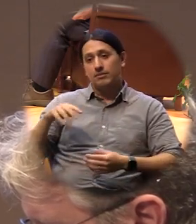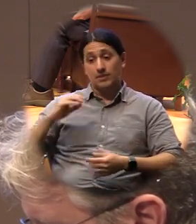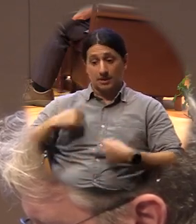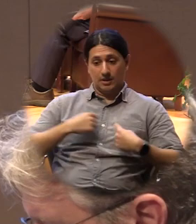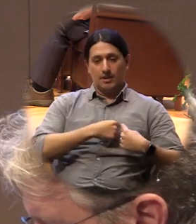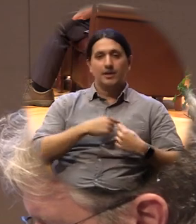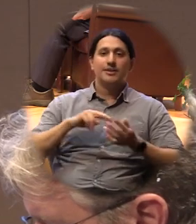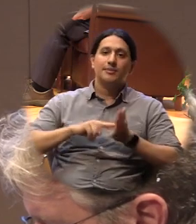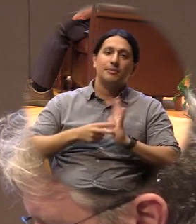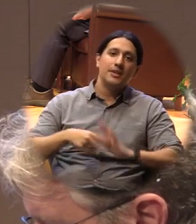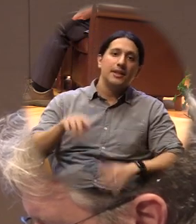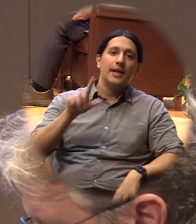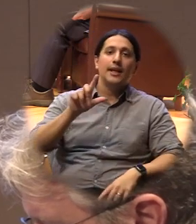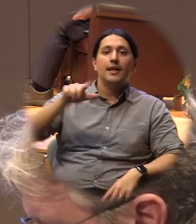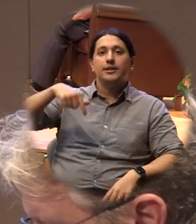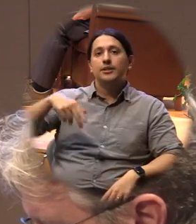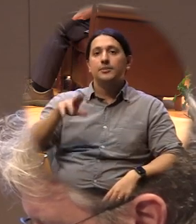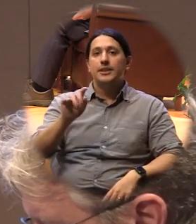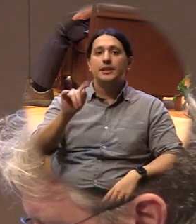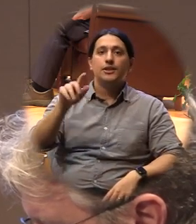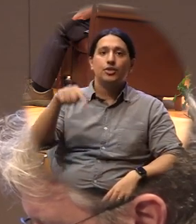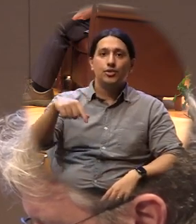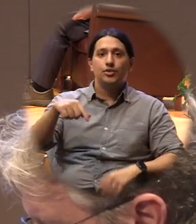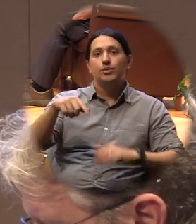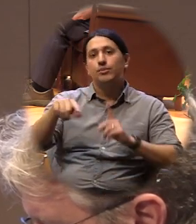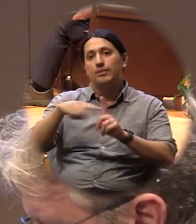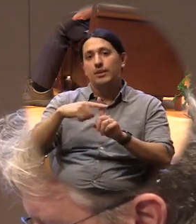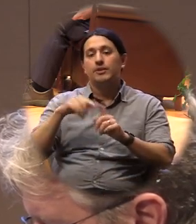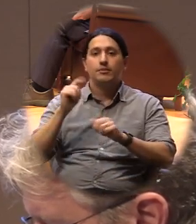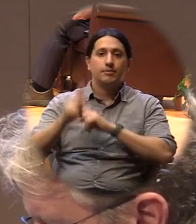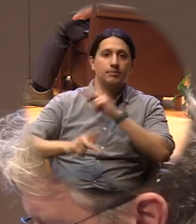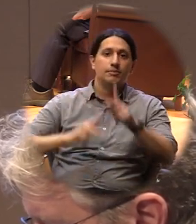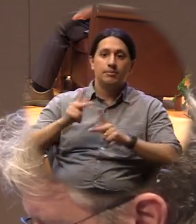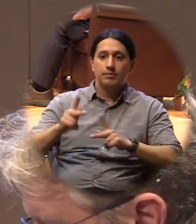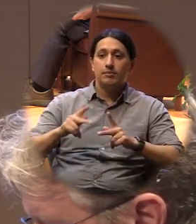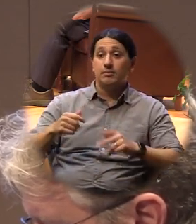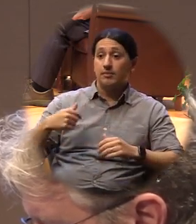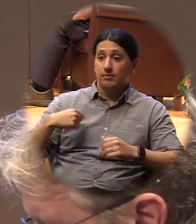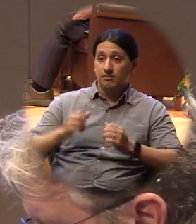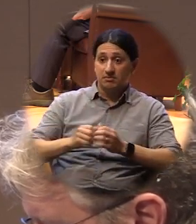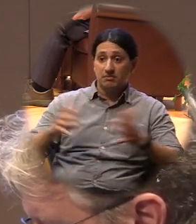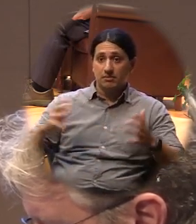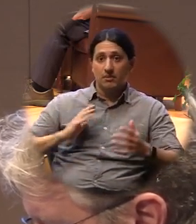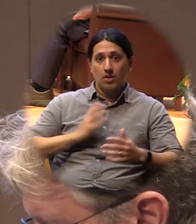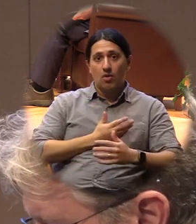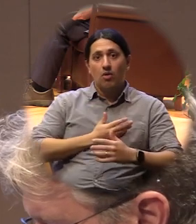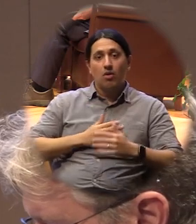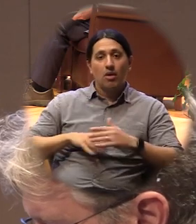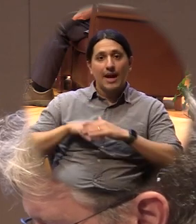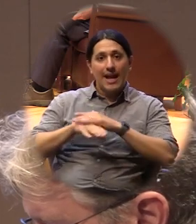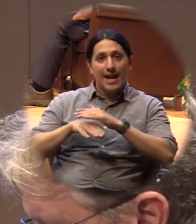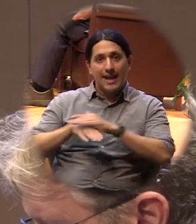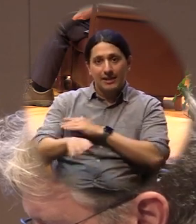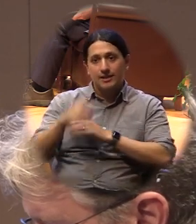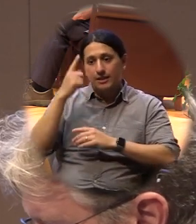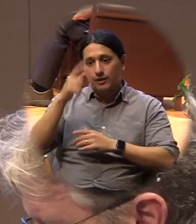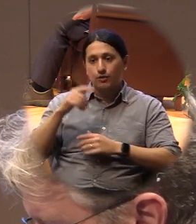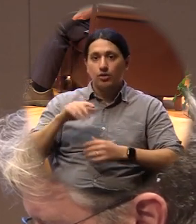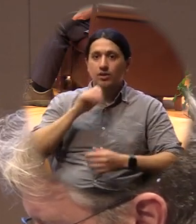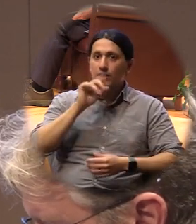folks' access to one another, not just in like a regional area,